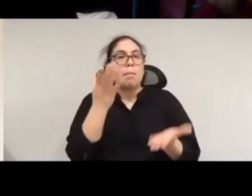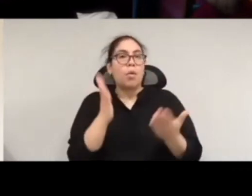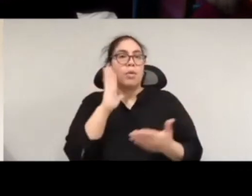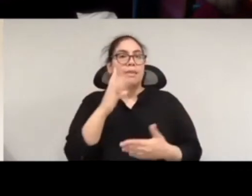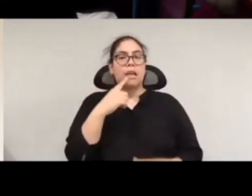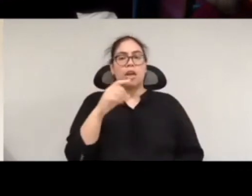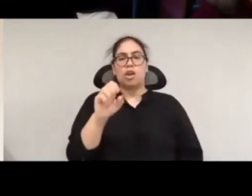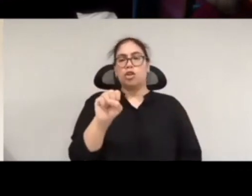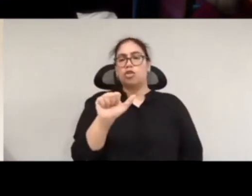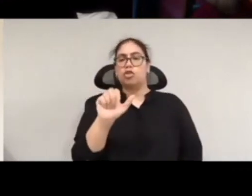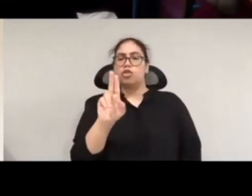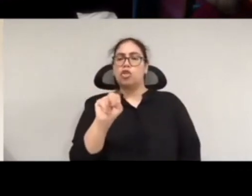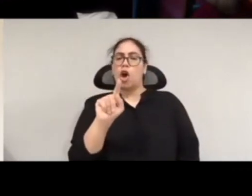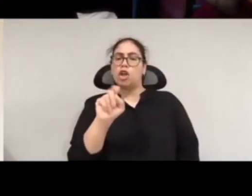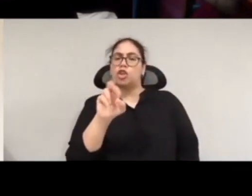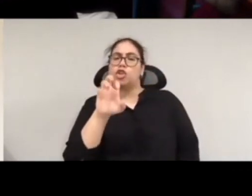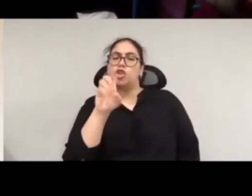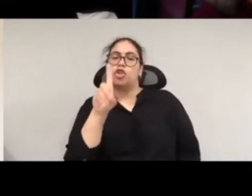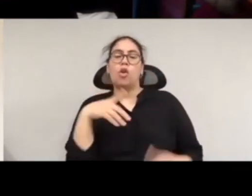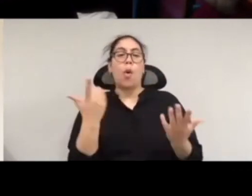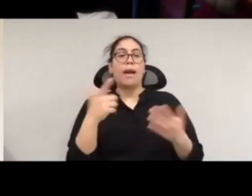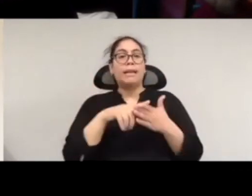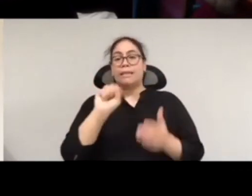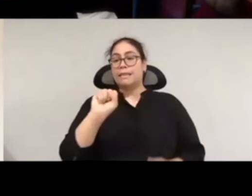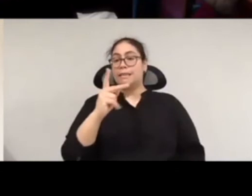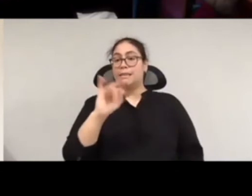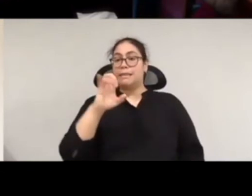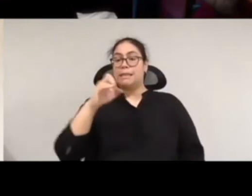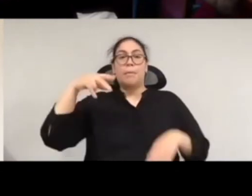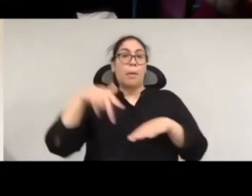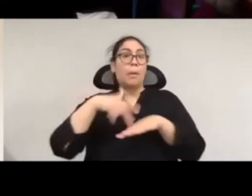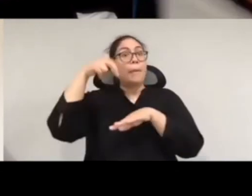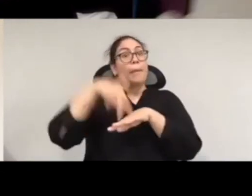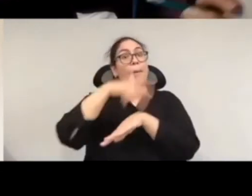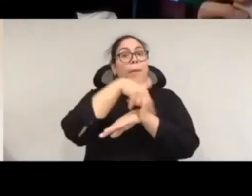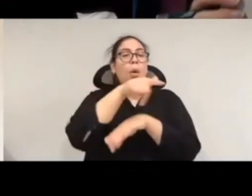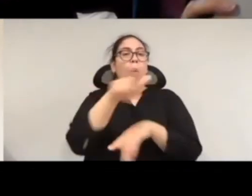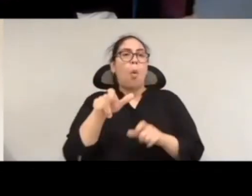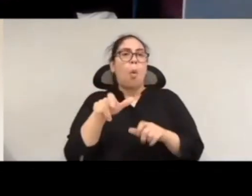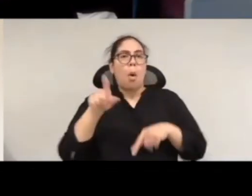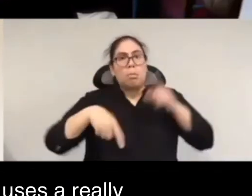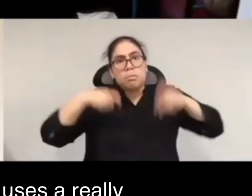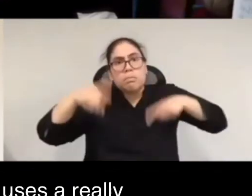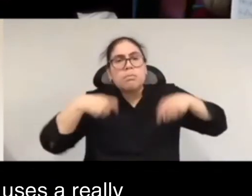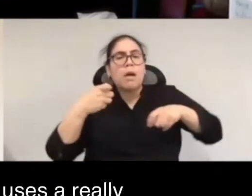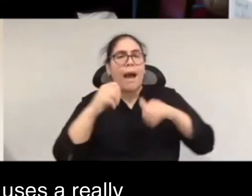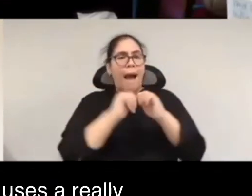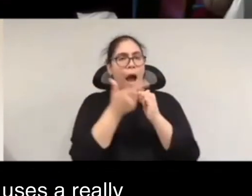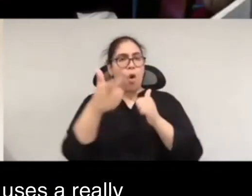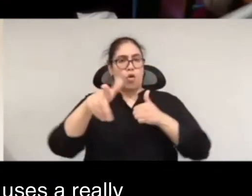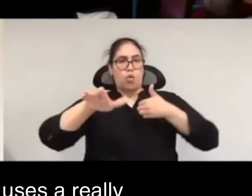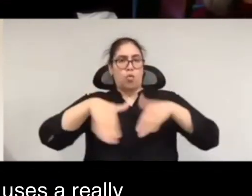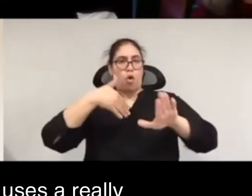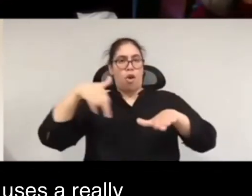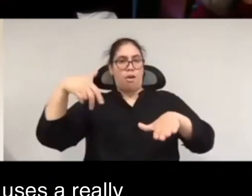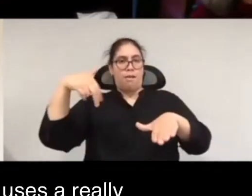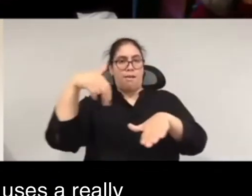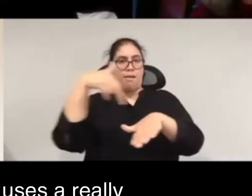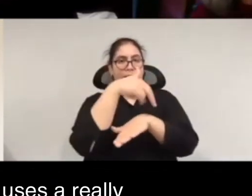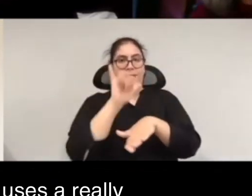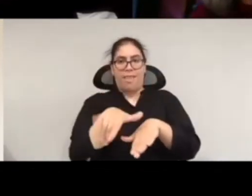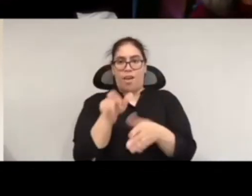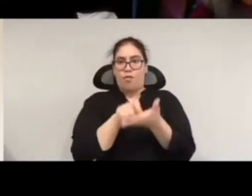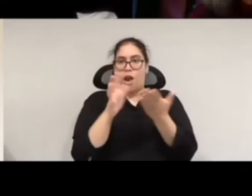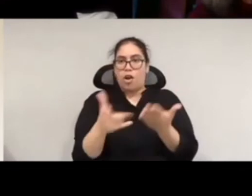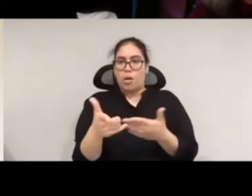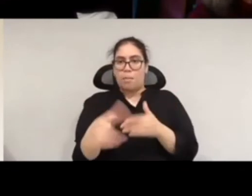or skipped or, galloped or whatever. And when I'm reading description copy and a writer uses a really good word, I just